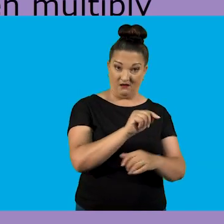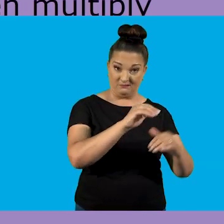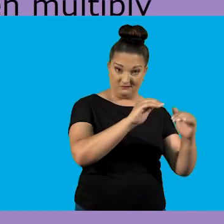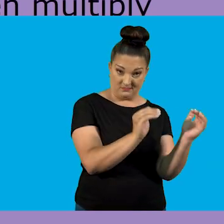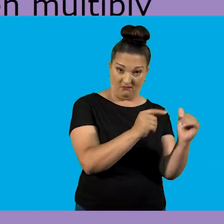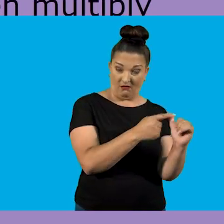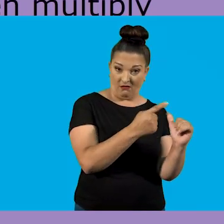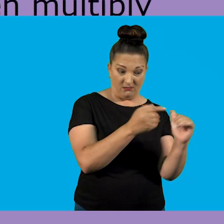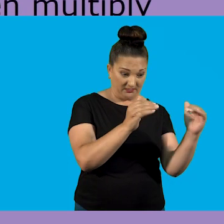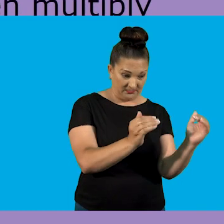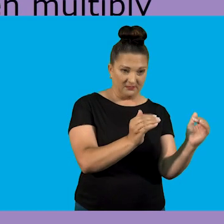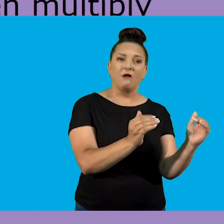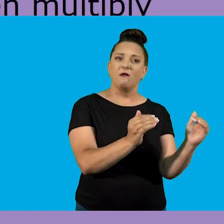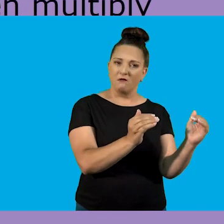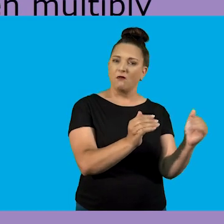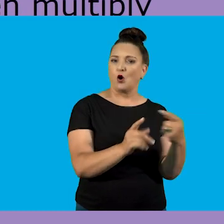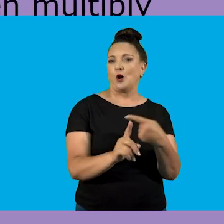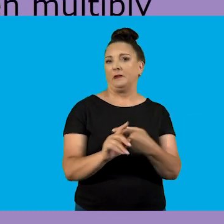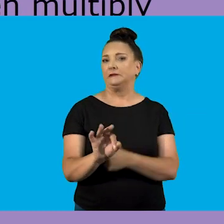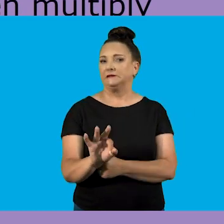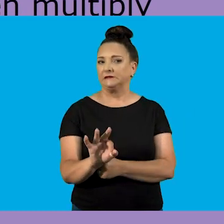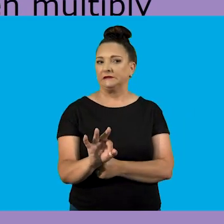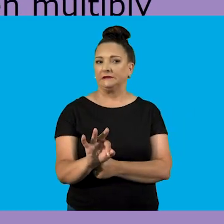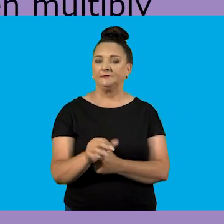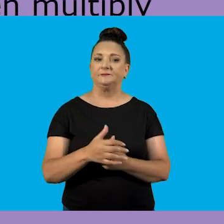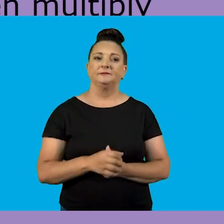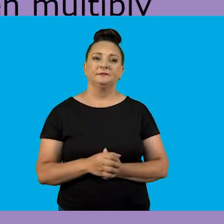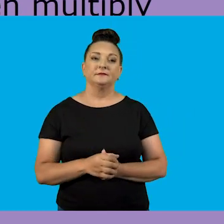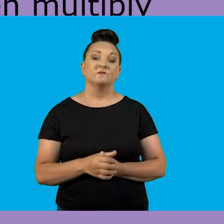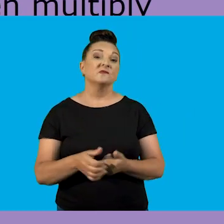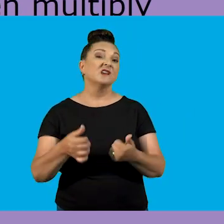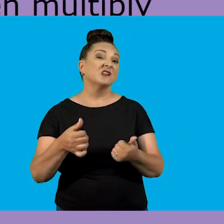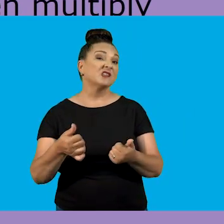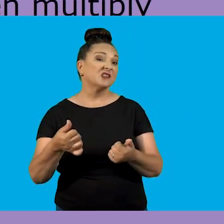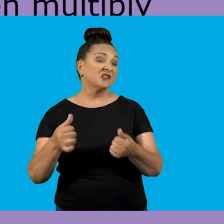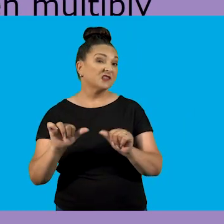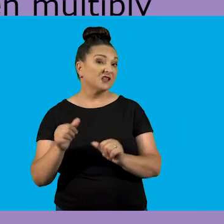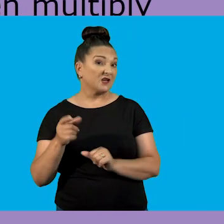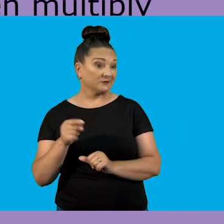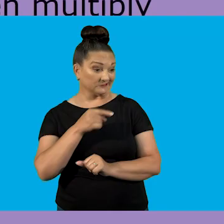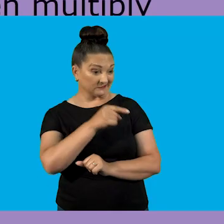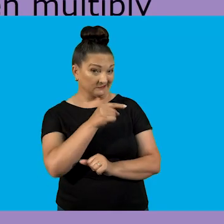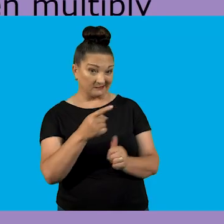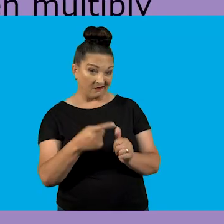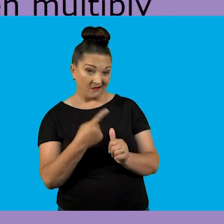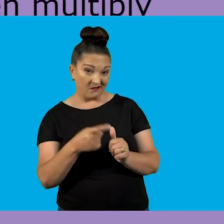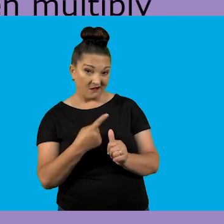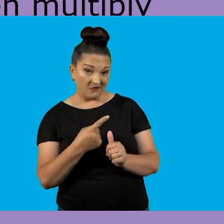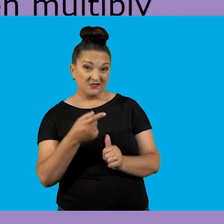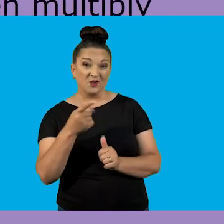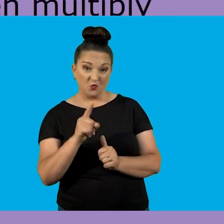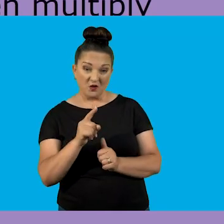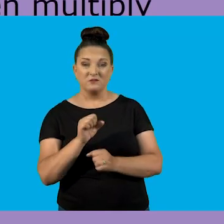3 to the answer. So we are going to add 3 to that answer. And then multiply the